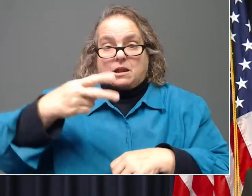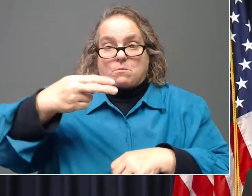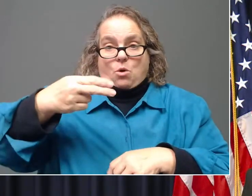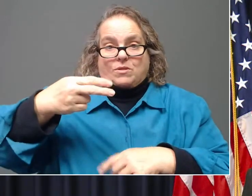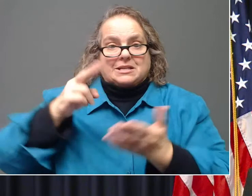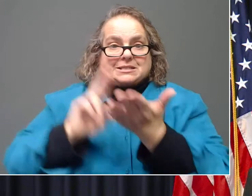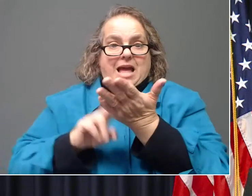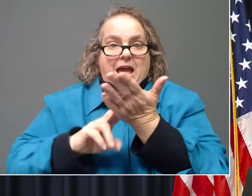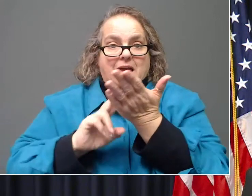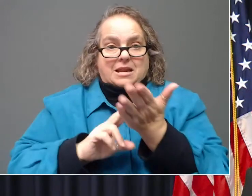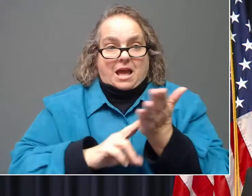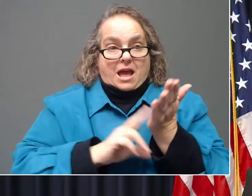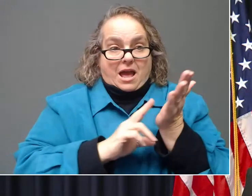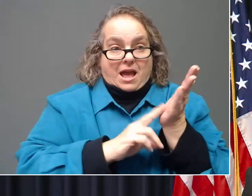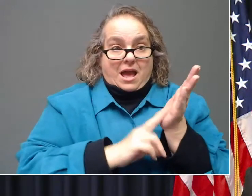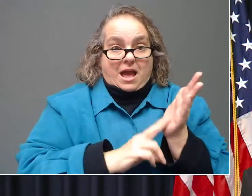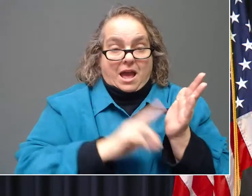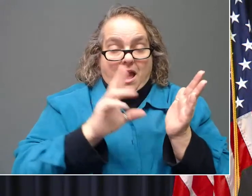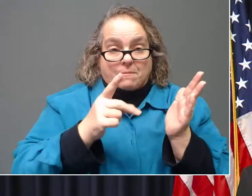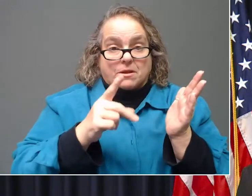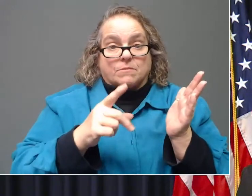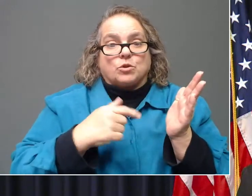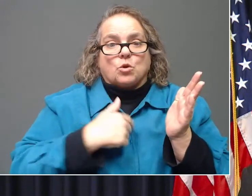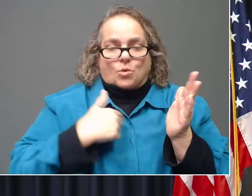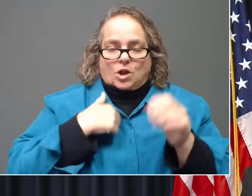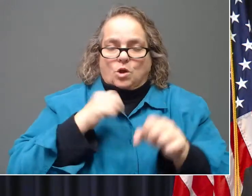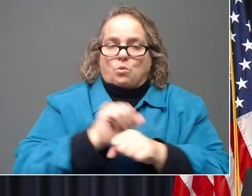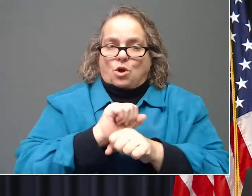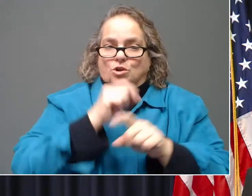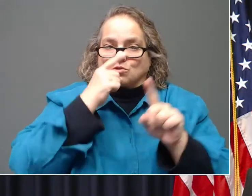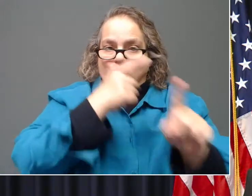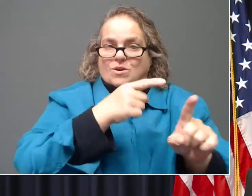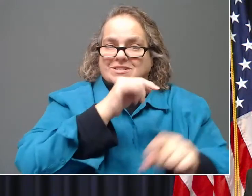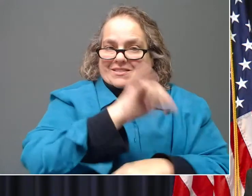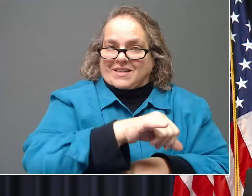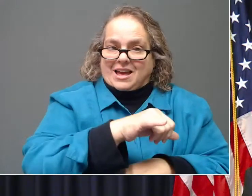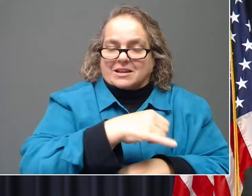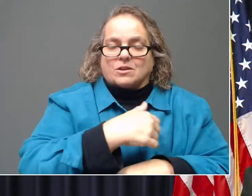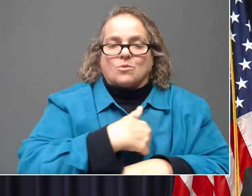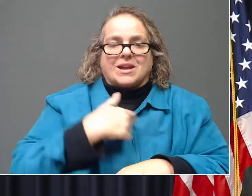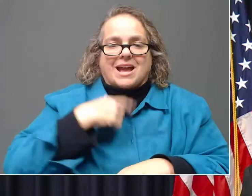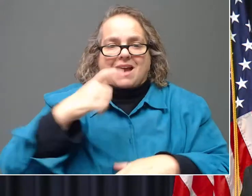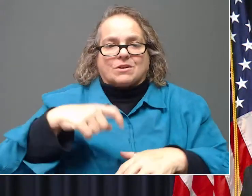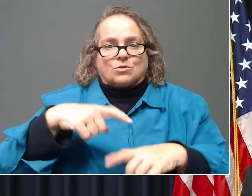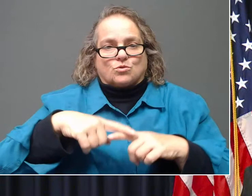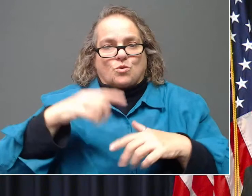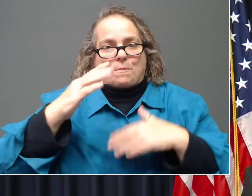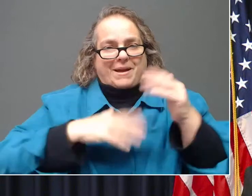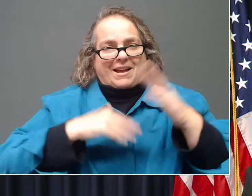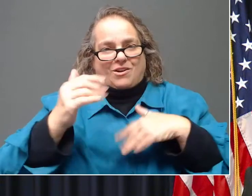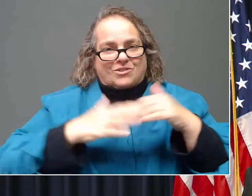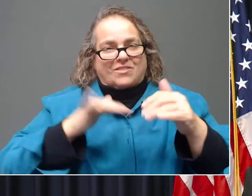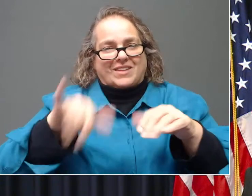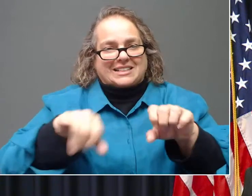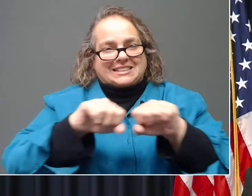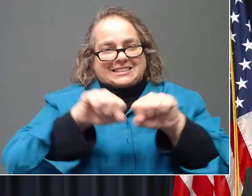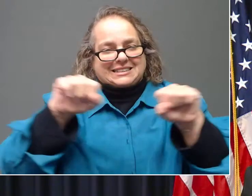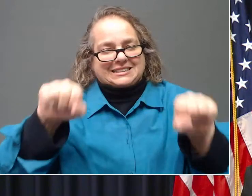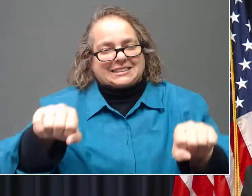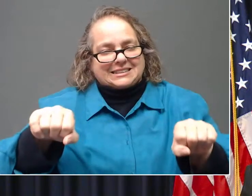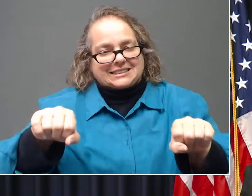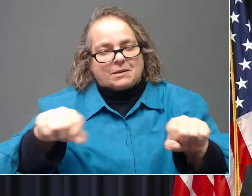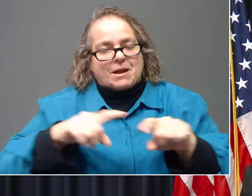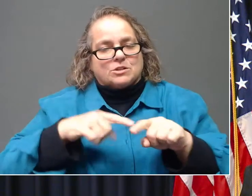1B is prioritized. We're working towards that. Again, we're having to build this logistics system as we move